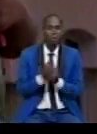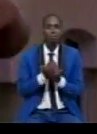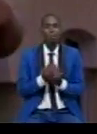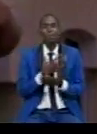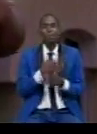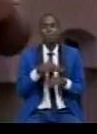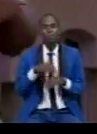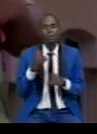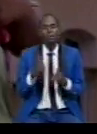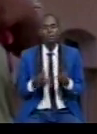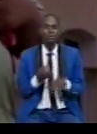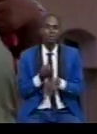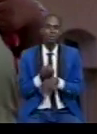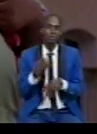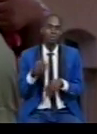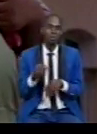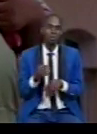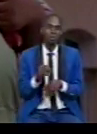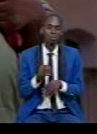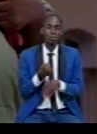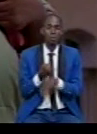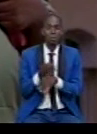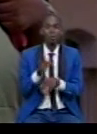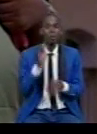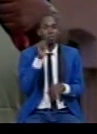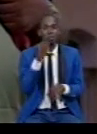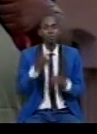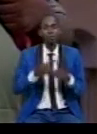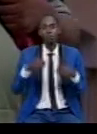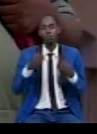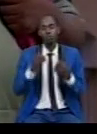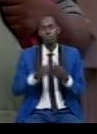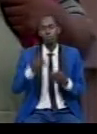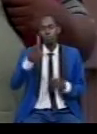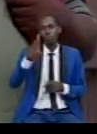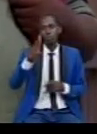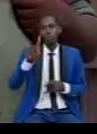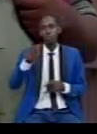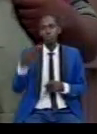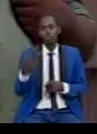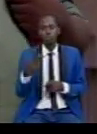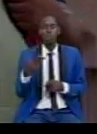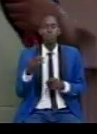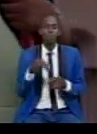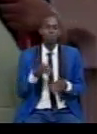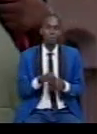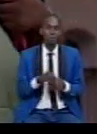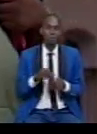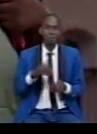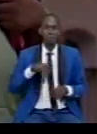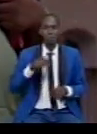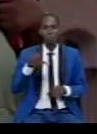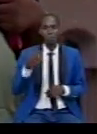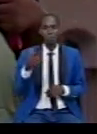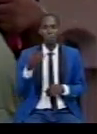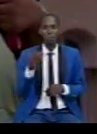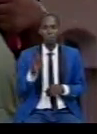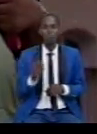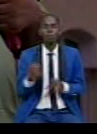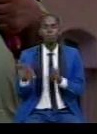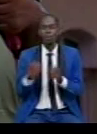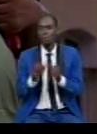to go to Lourdes. I go to Lourdes, they say I should do IVF. I did it. There is no